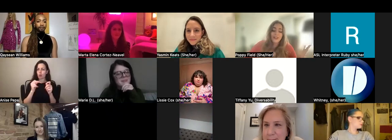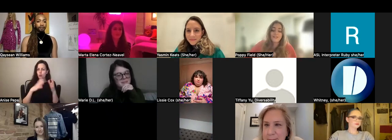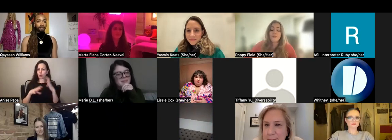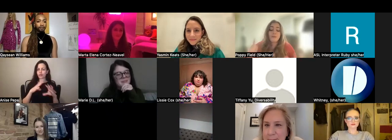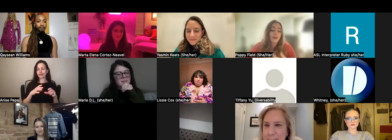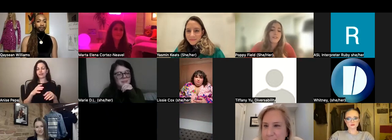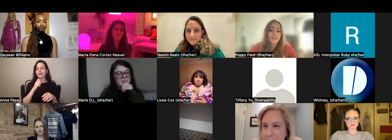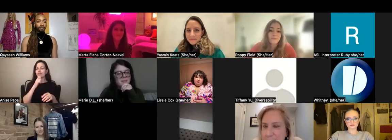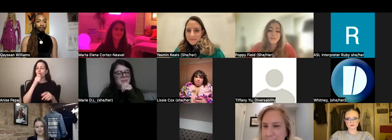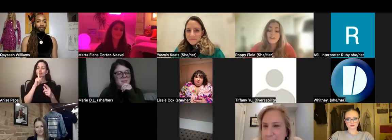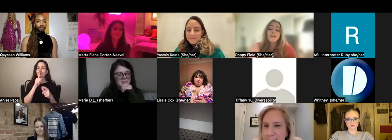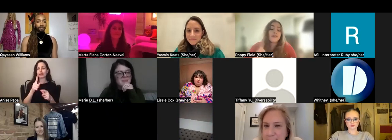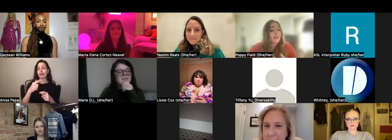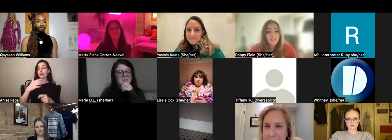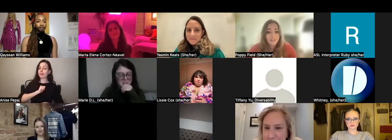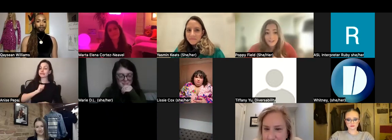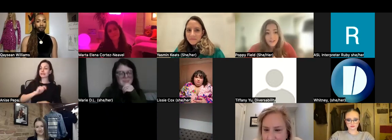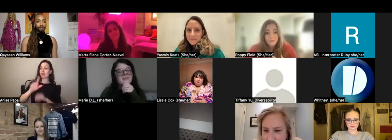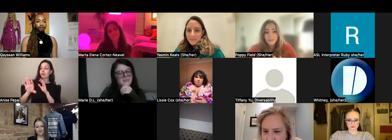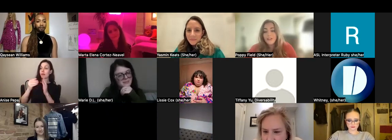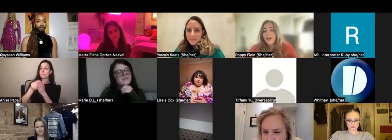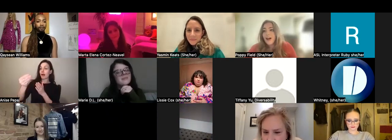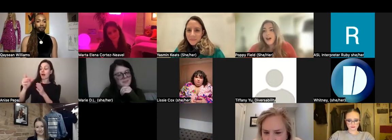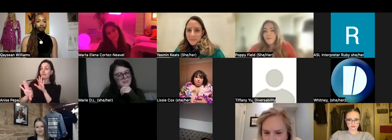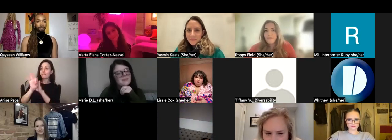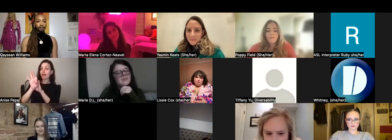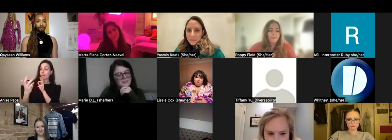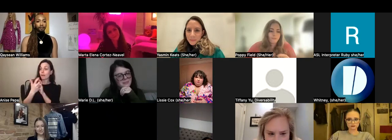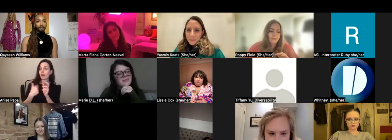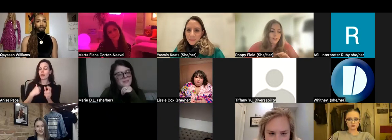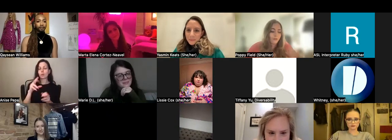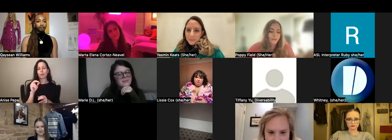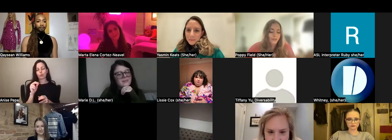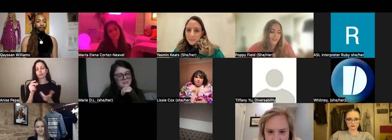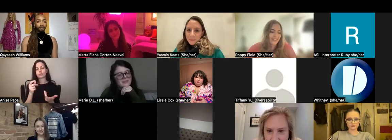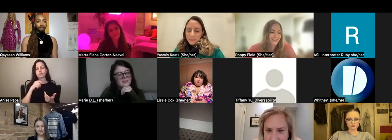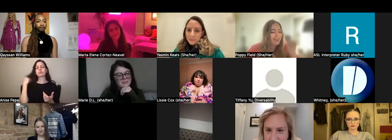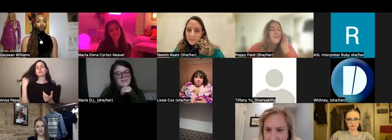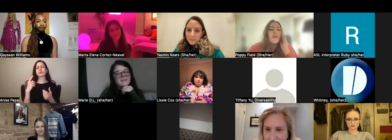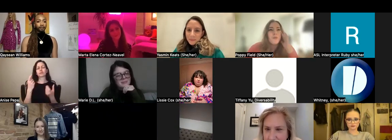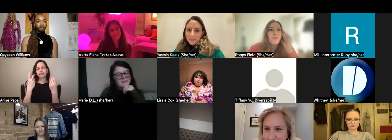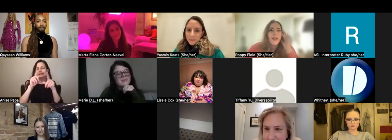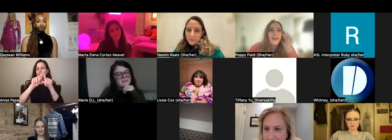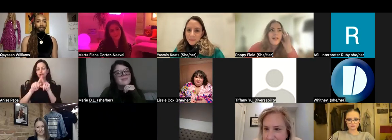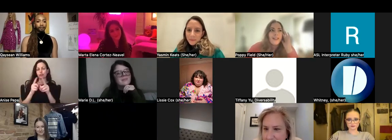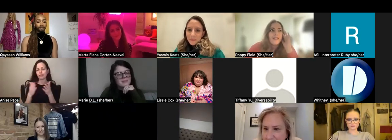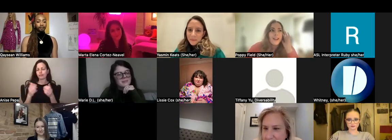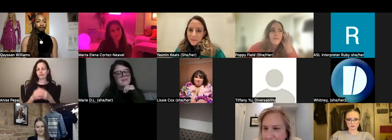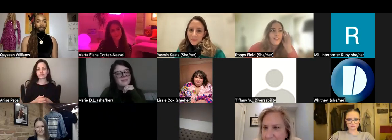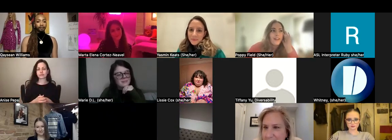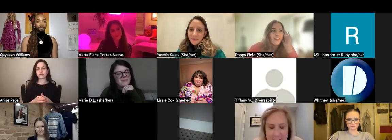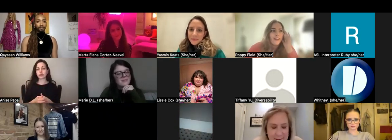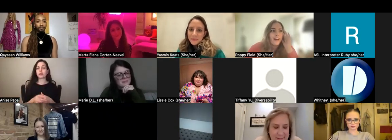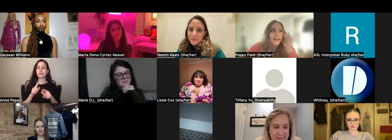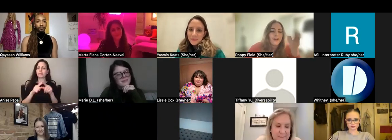the case, and it would be price accessible, size accessible, all of the things. But that's